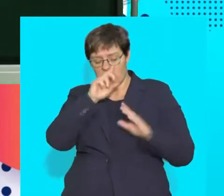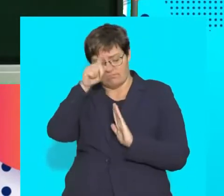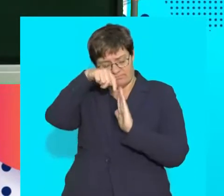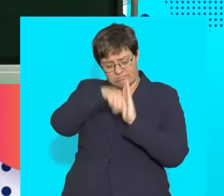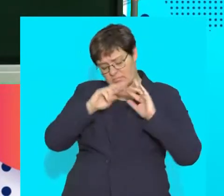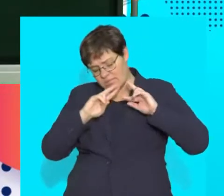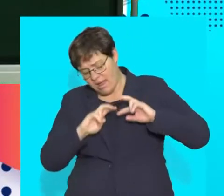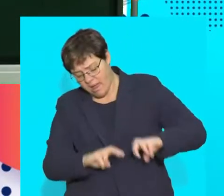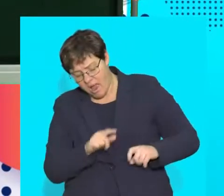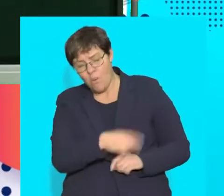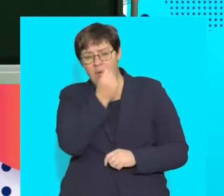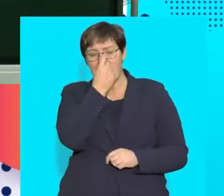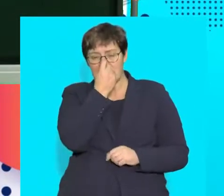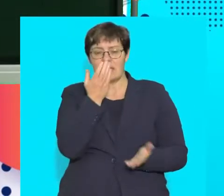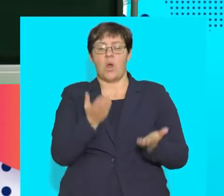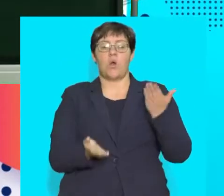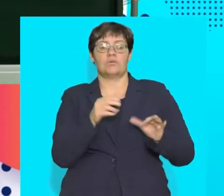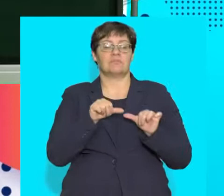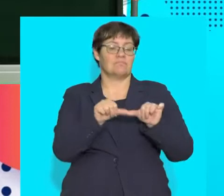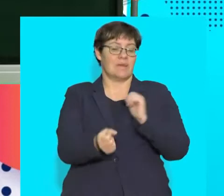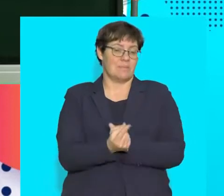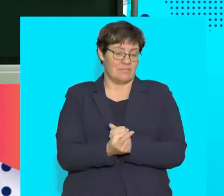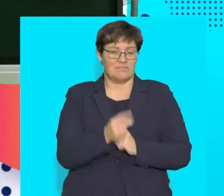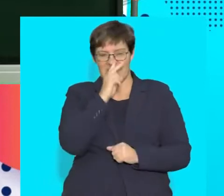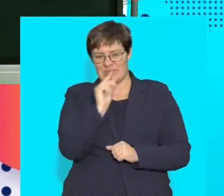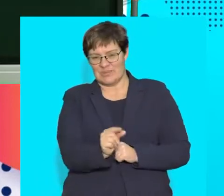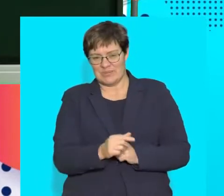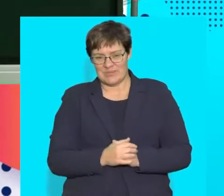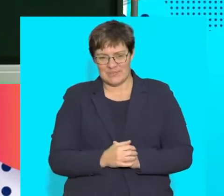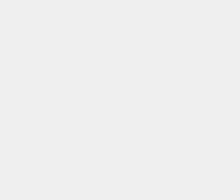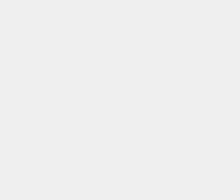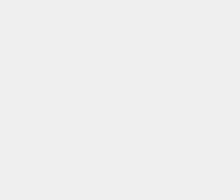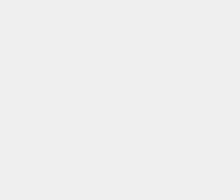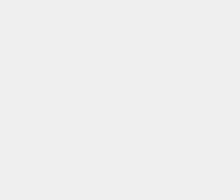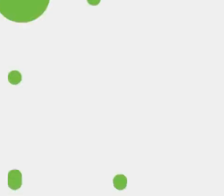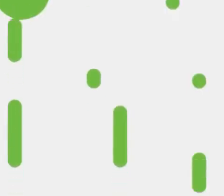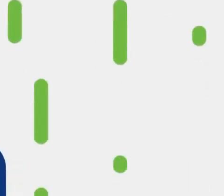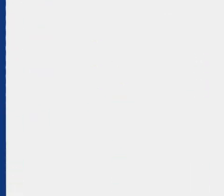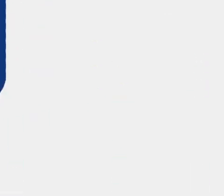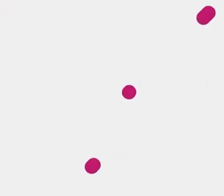in detail and understand how homeostasis occurs. See you in a bit.